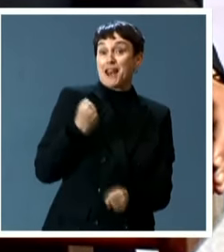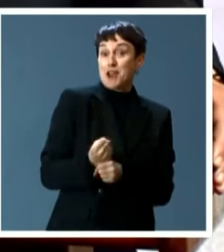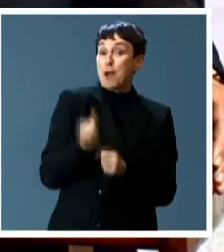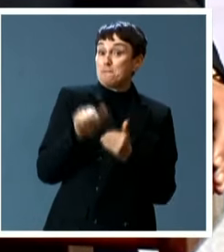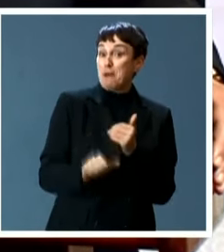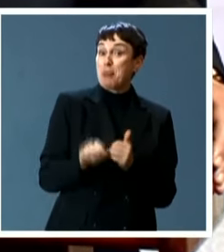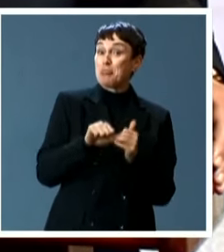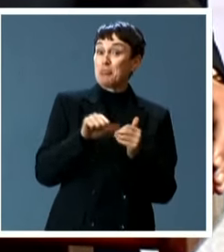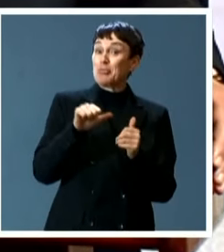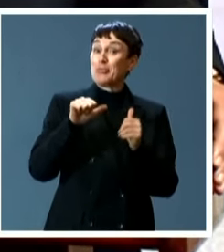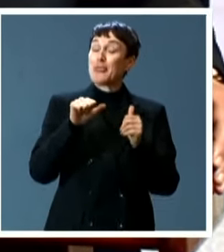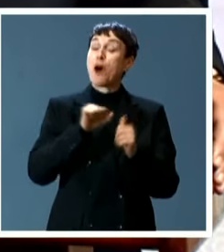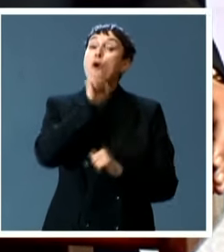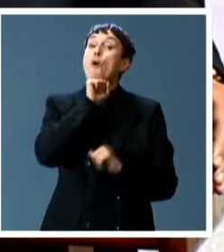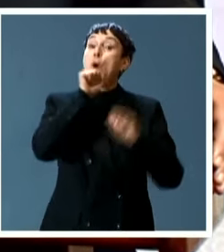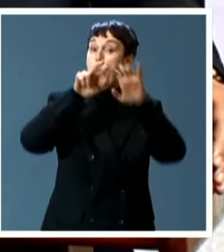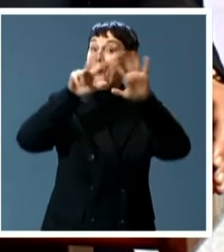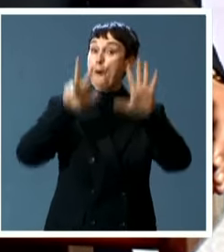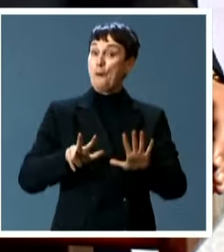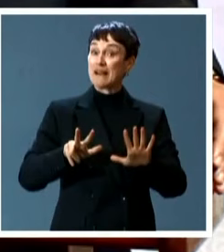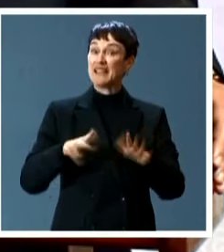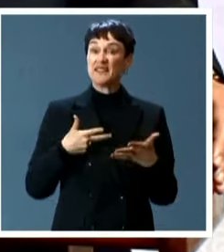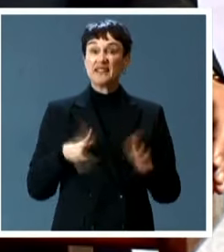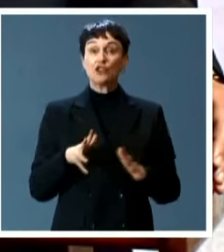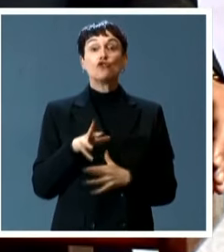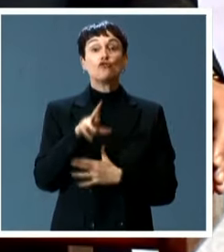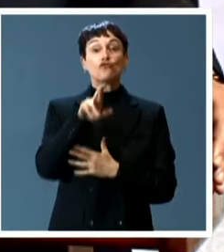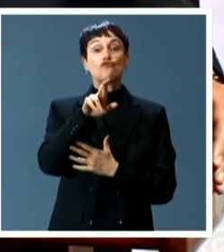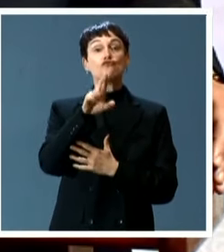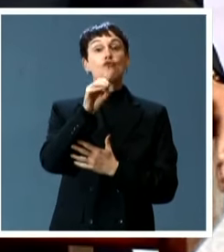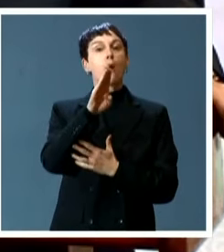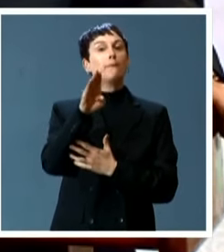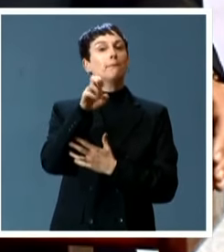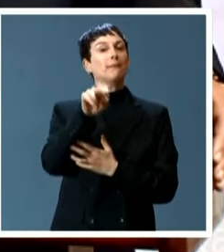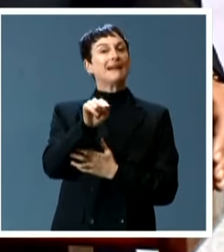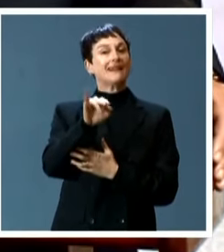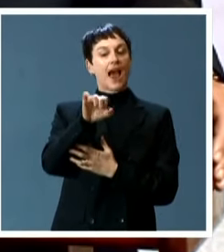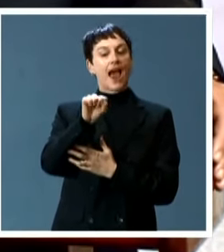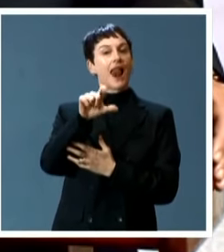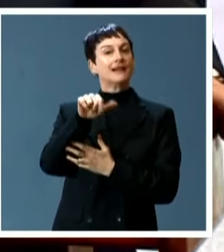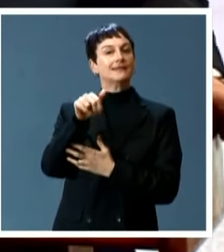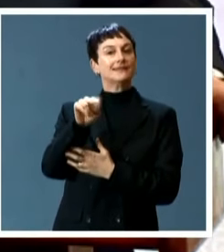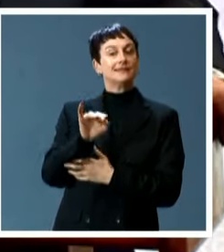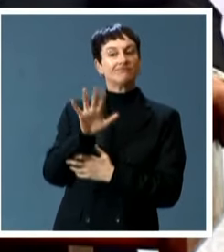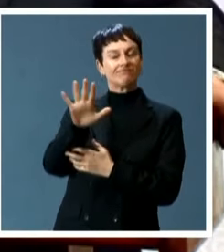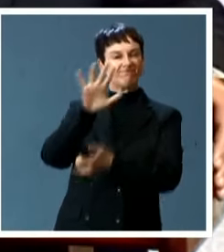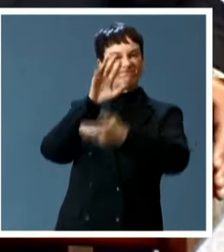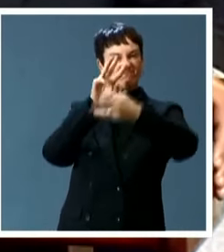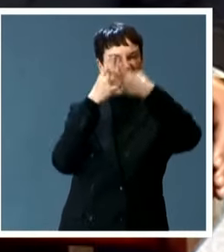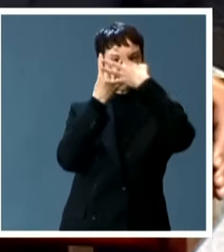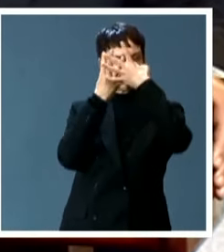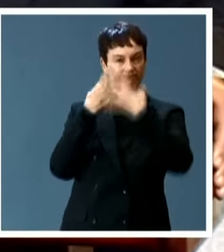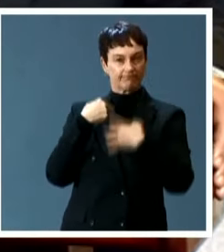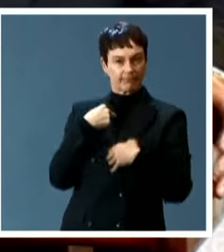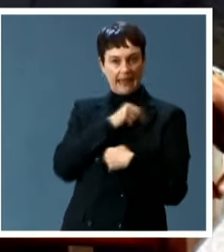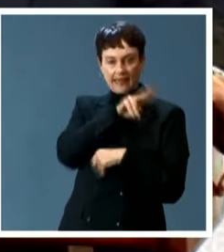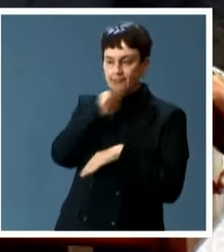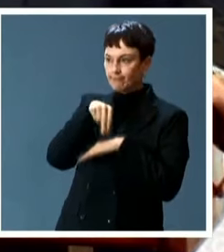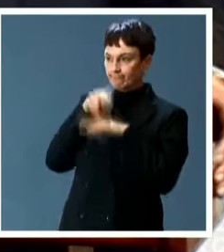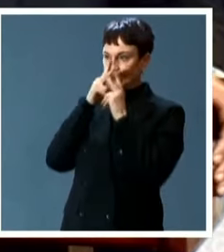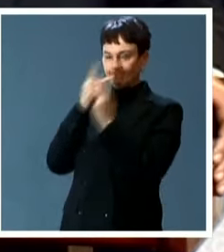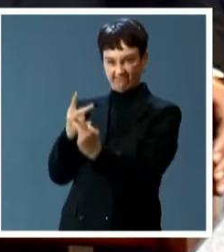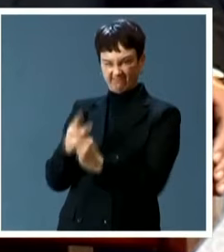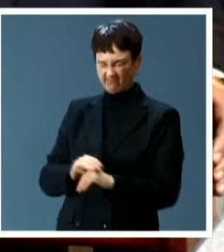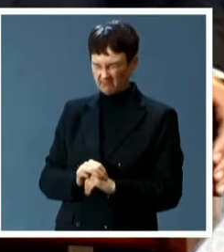visited Madiba's cell at Robben Island. I stood there, looking through the bars,